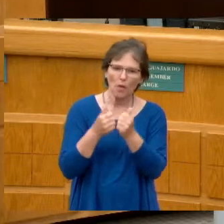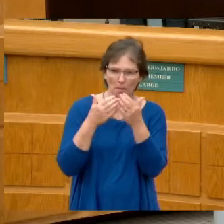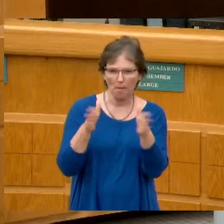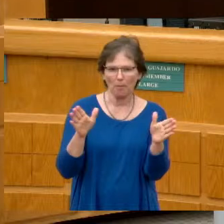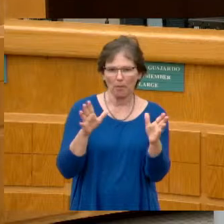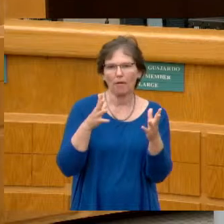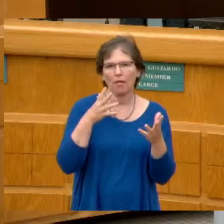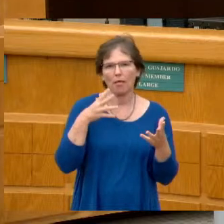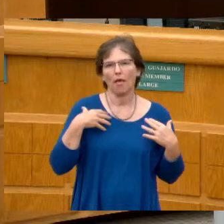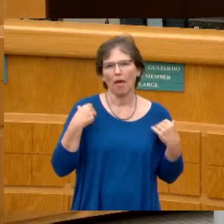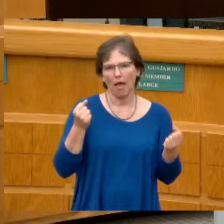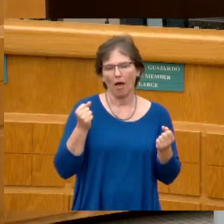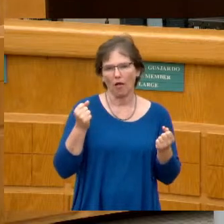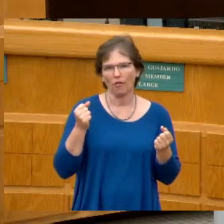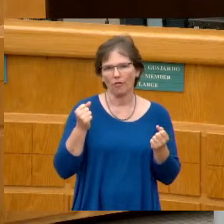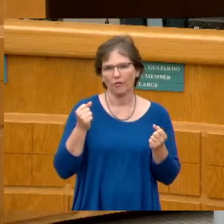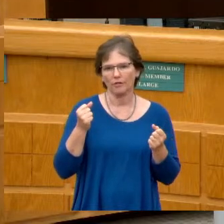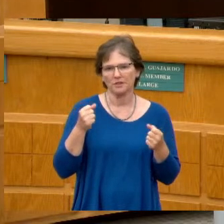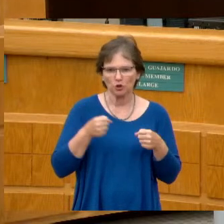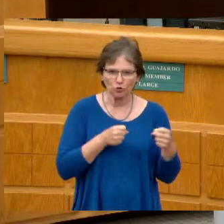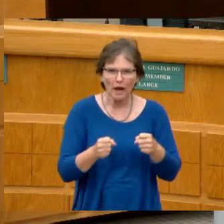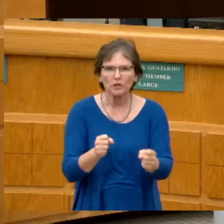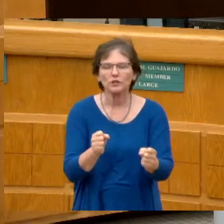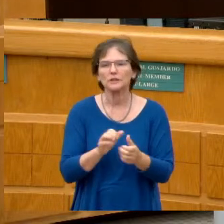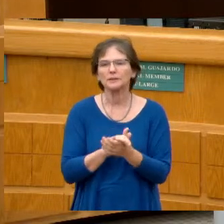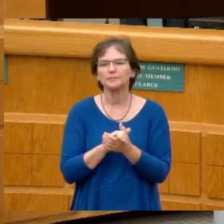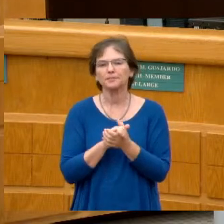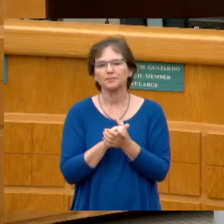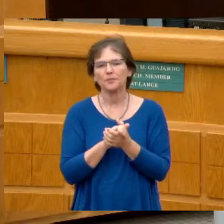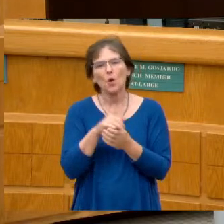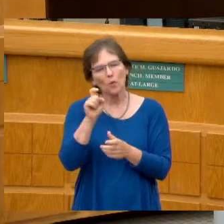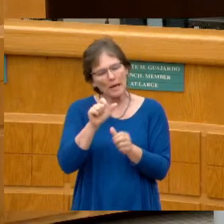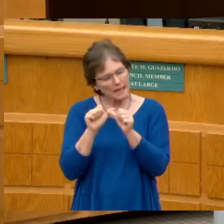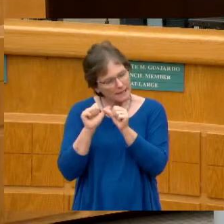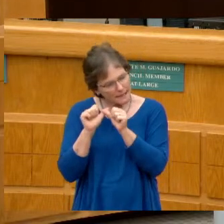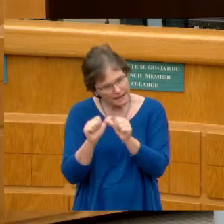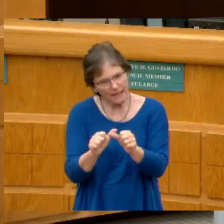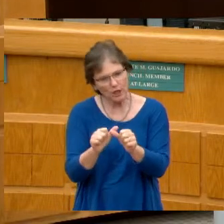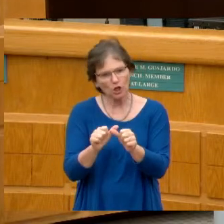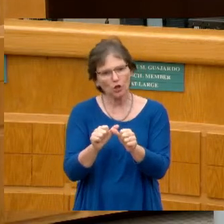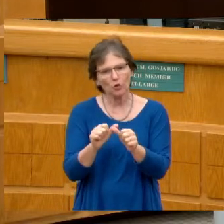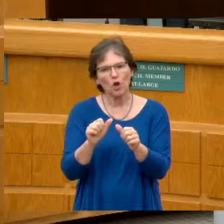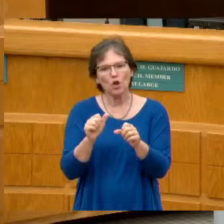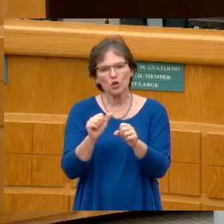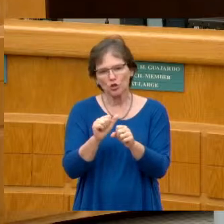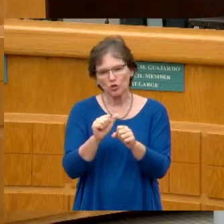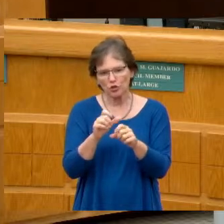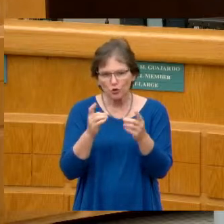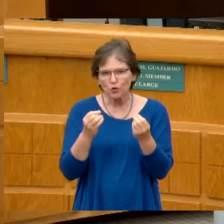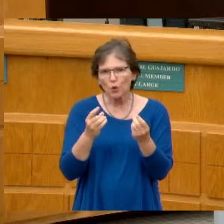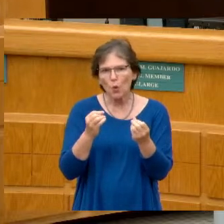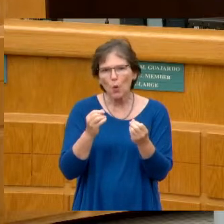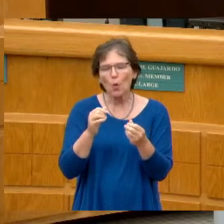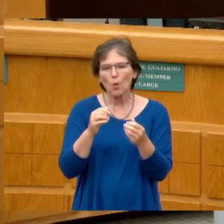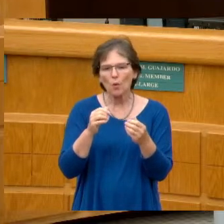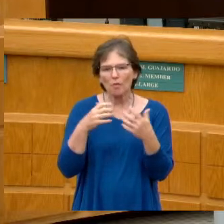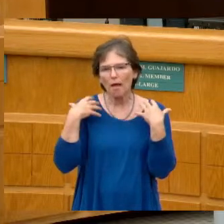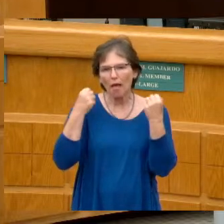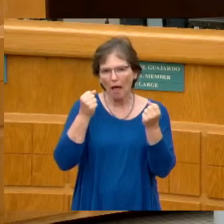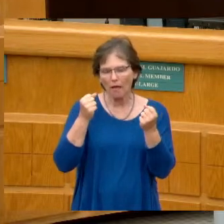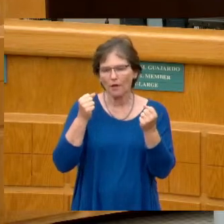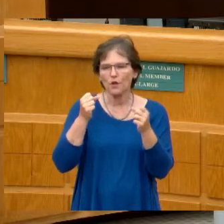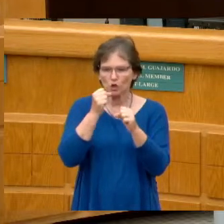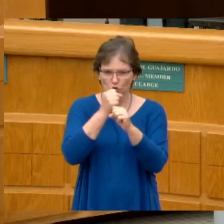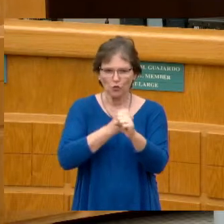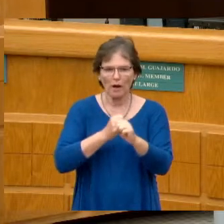they appear to be slowly increasing. We see 3 days of high numbers and 1 or 2 days of lower numbers. Low numbers